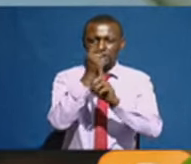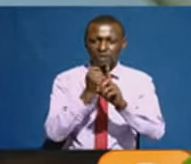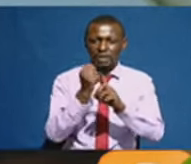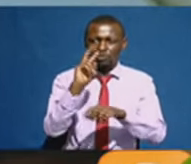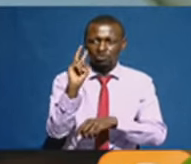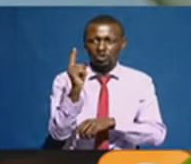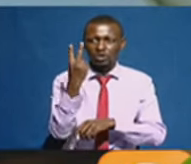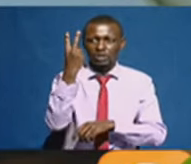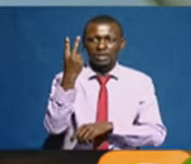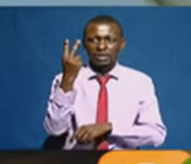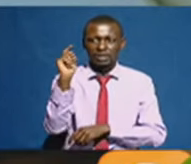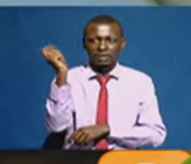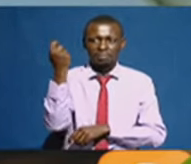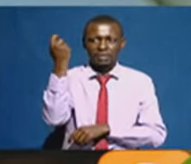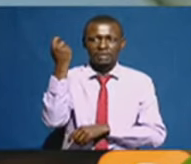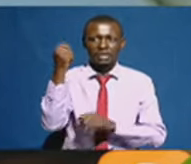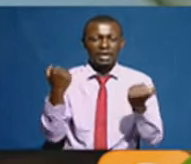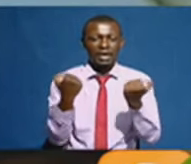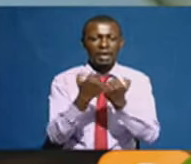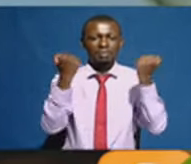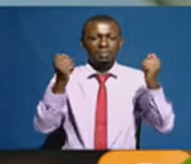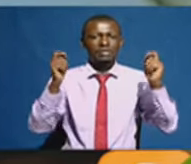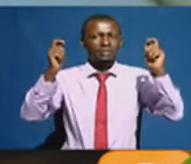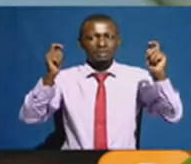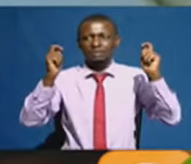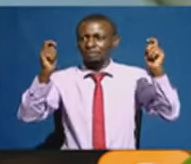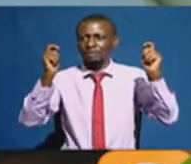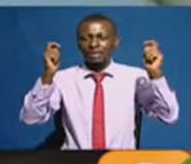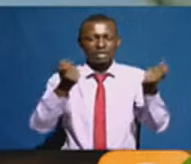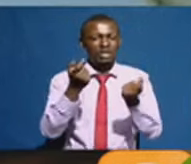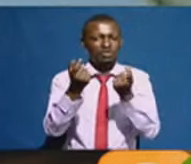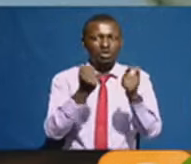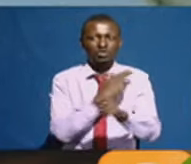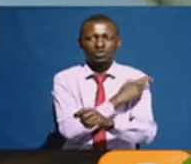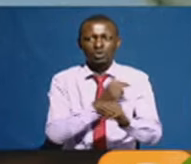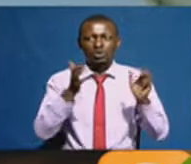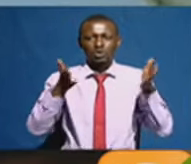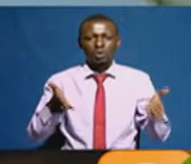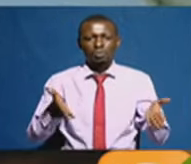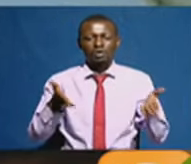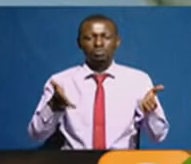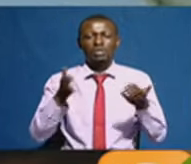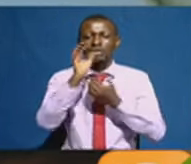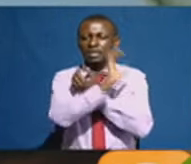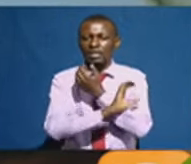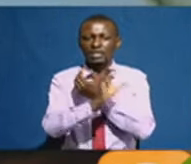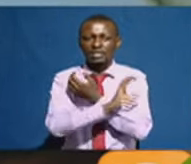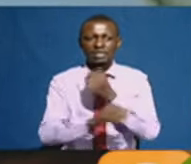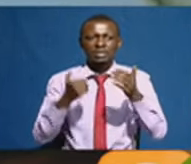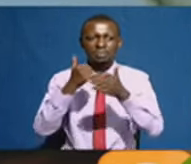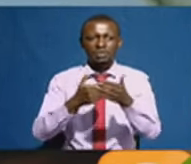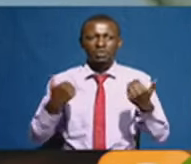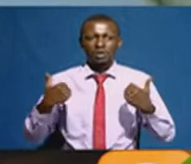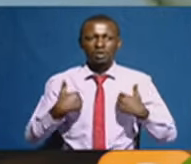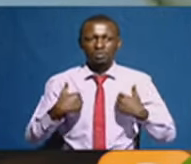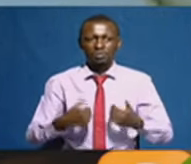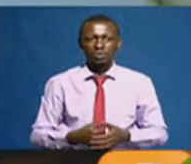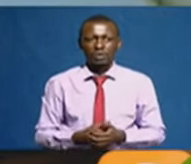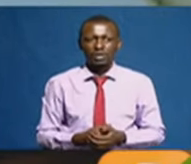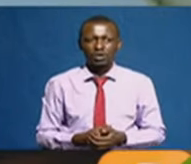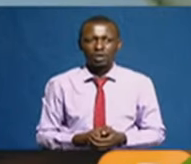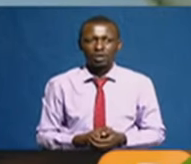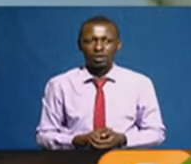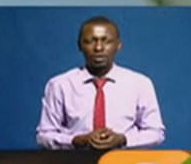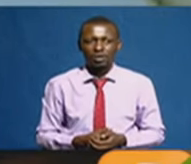president, there was a major strike of the very few doctors that the country had at the time. And the minister at the time was